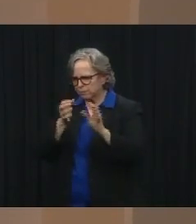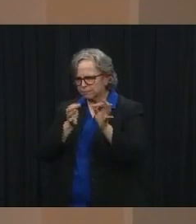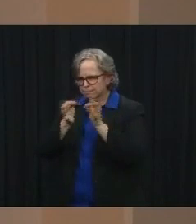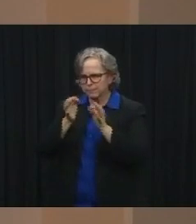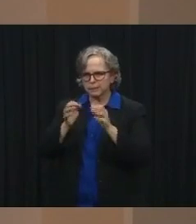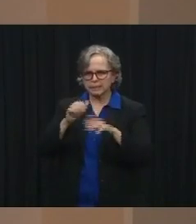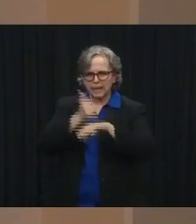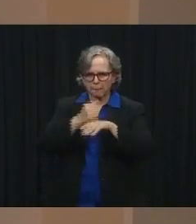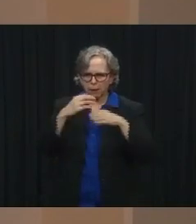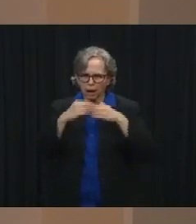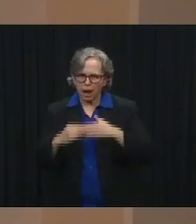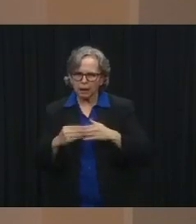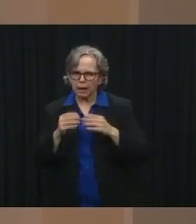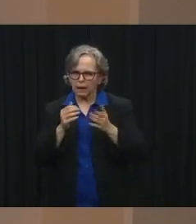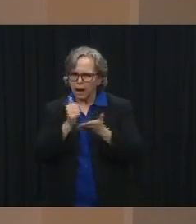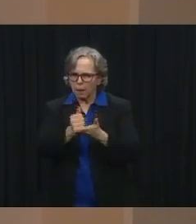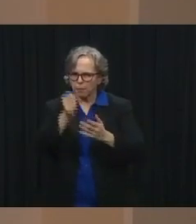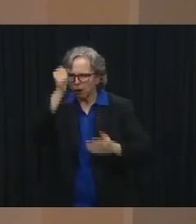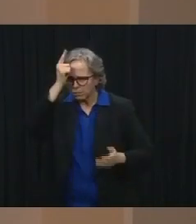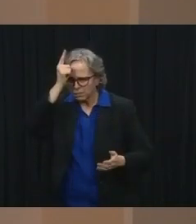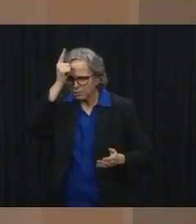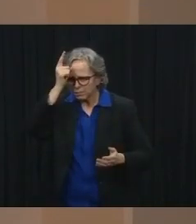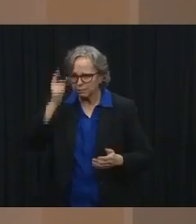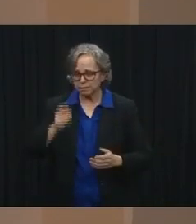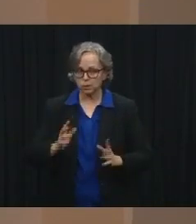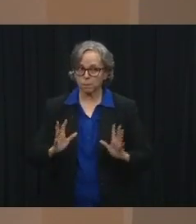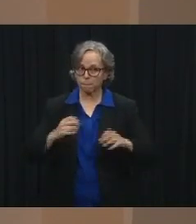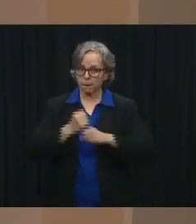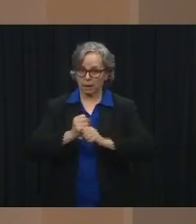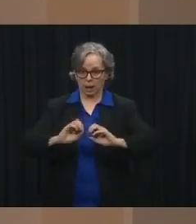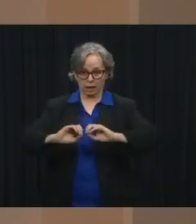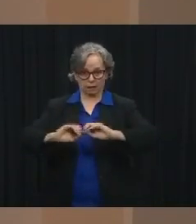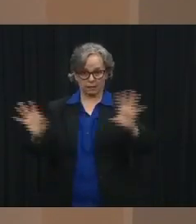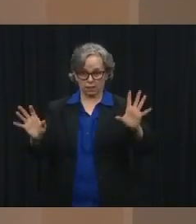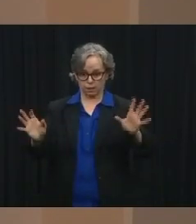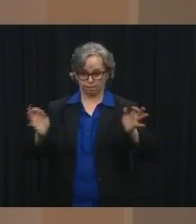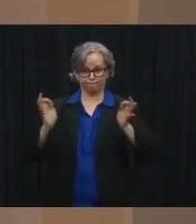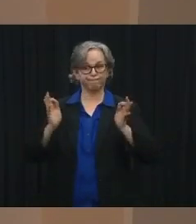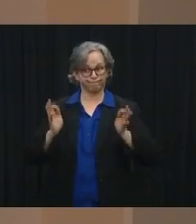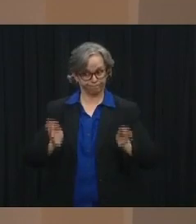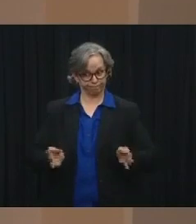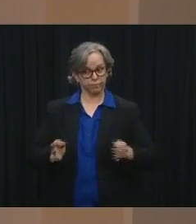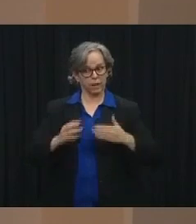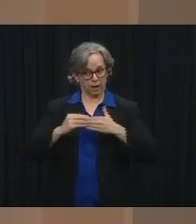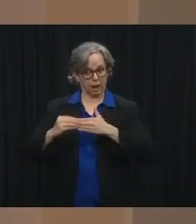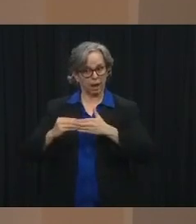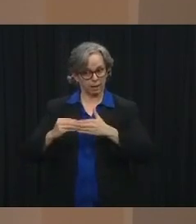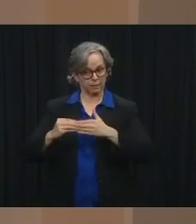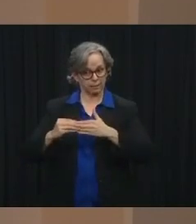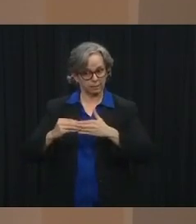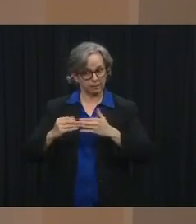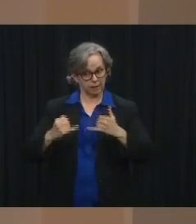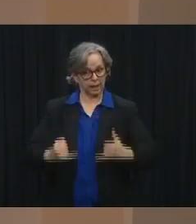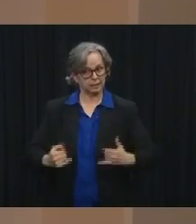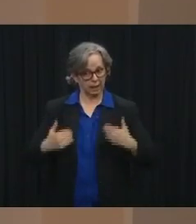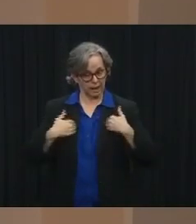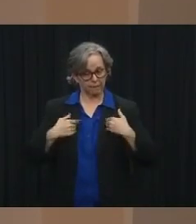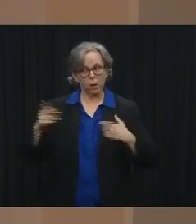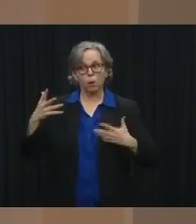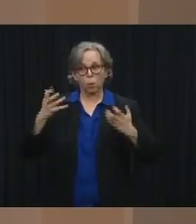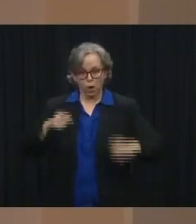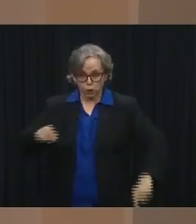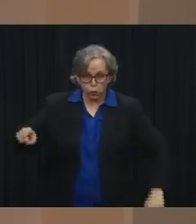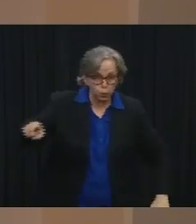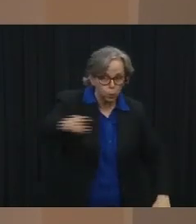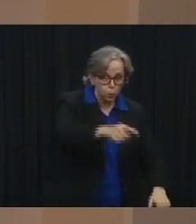and really definitive guidance that we hope you will follow as we all in Ohio, I know, are trying to